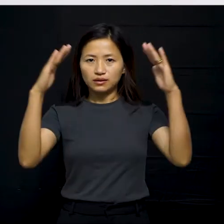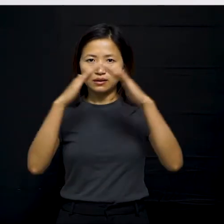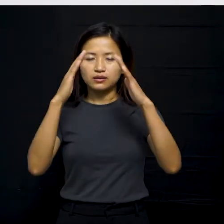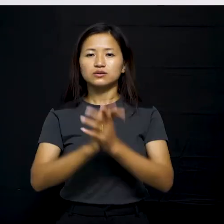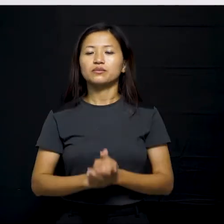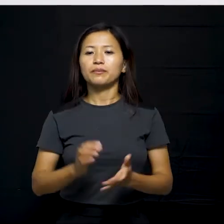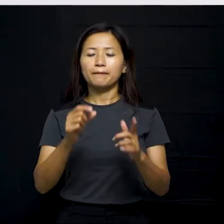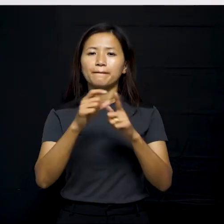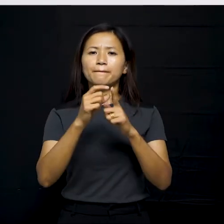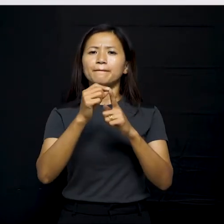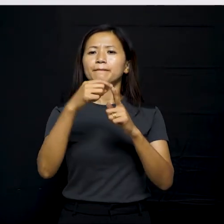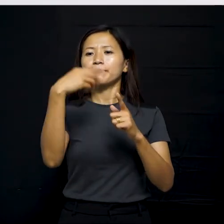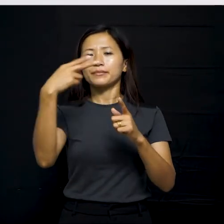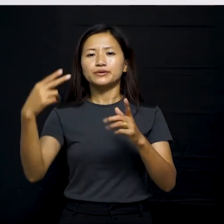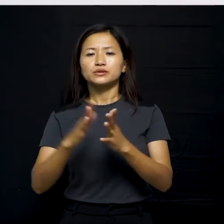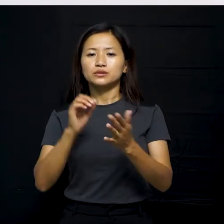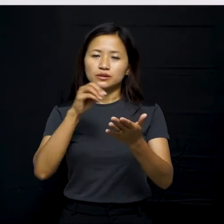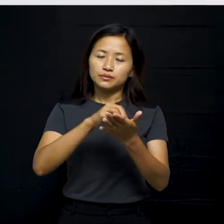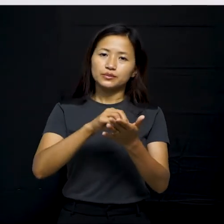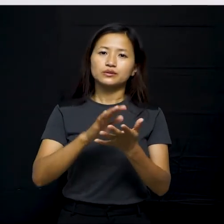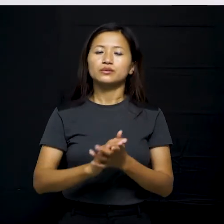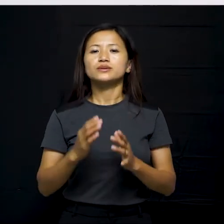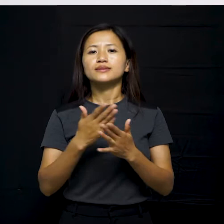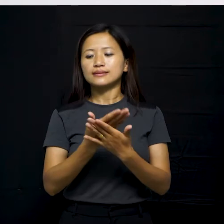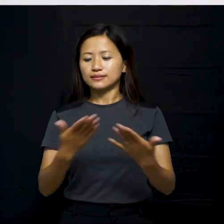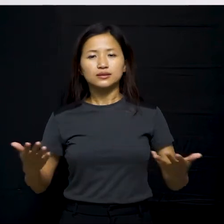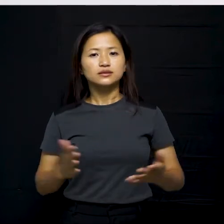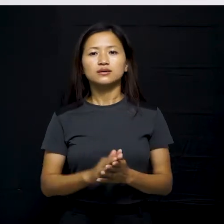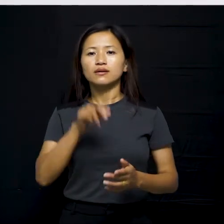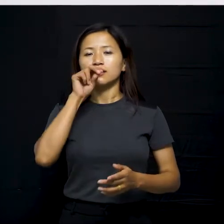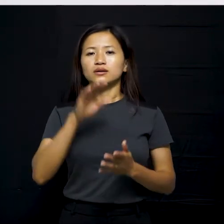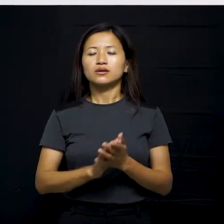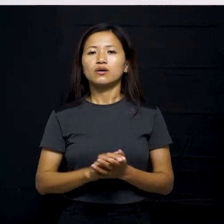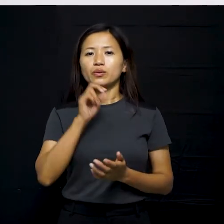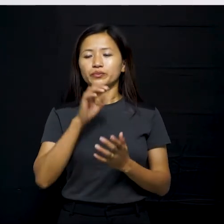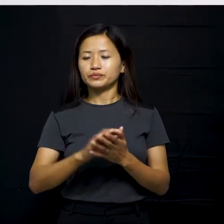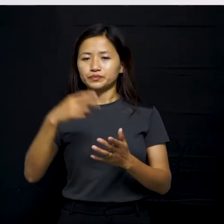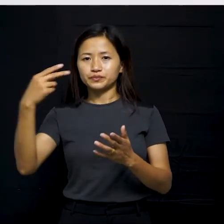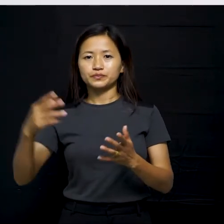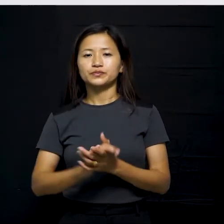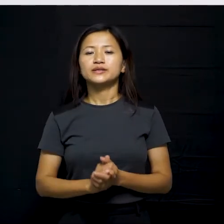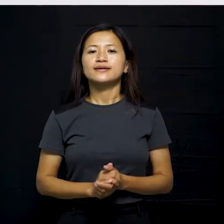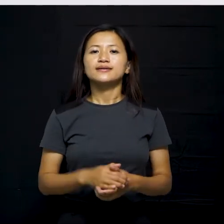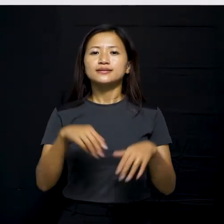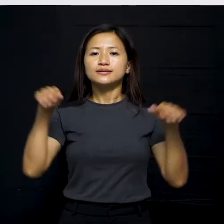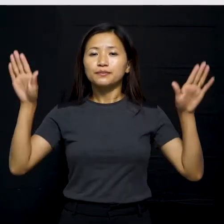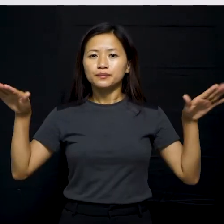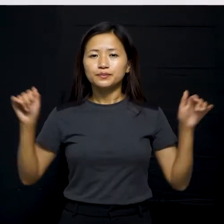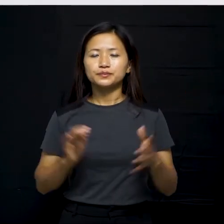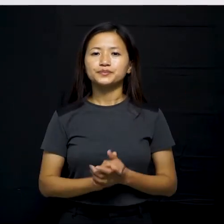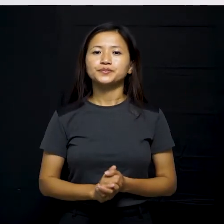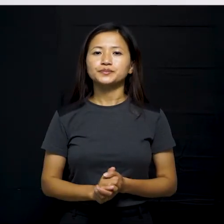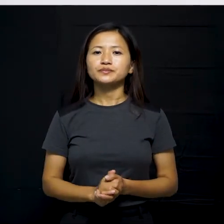also printed with this hornbill, the design and the feather of this hornbill. So it is a bird. Okay. Next